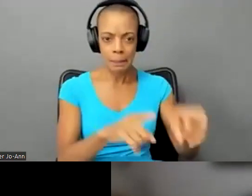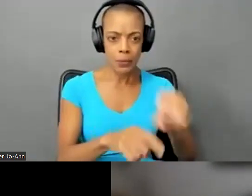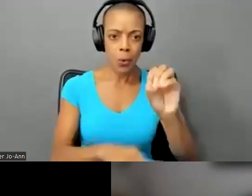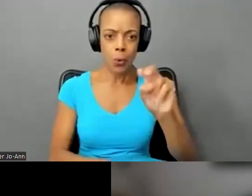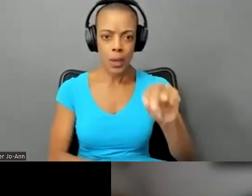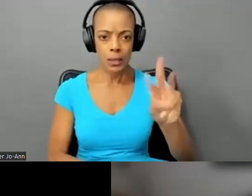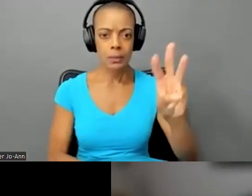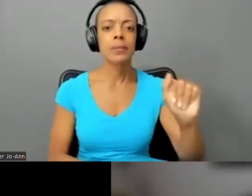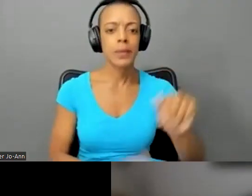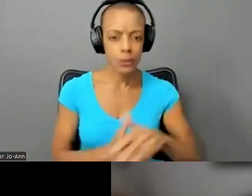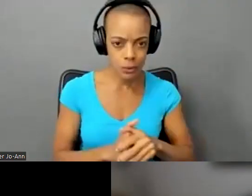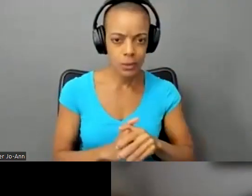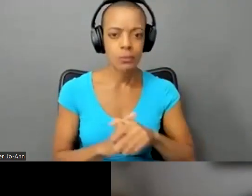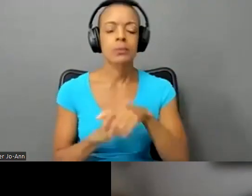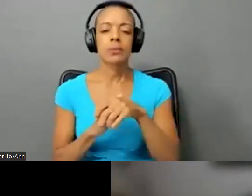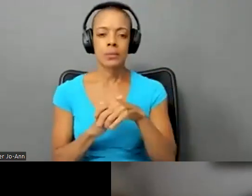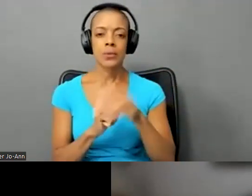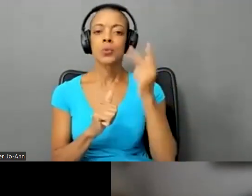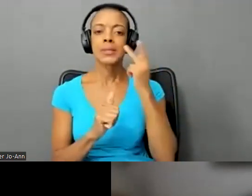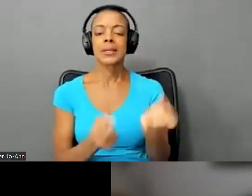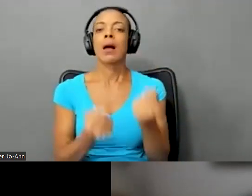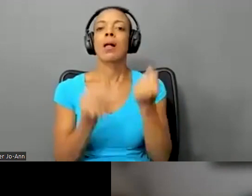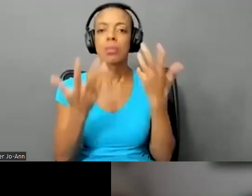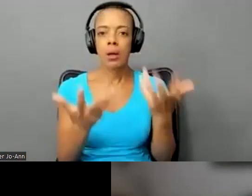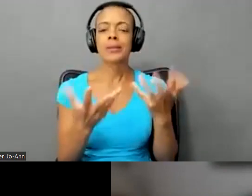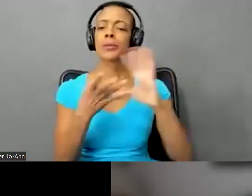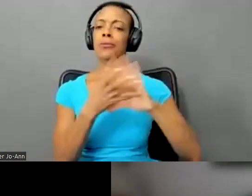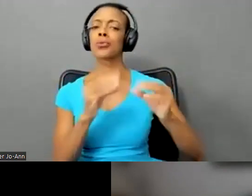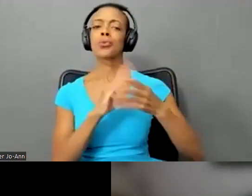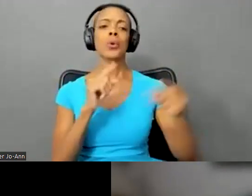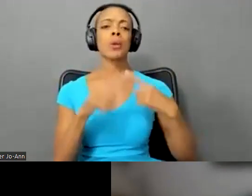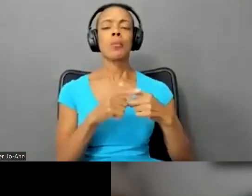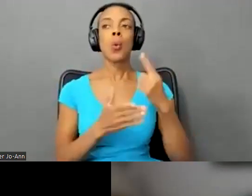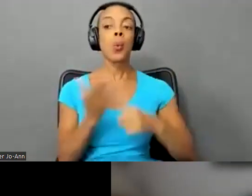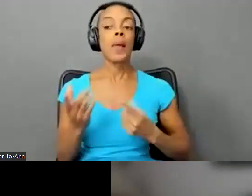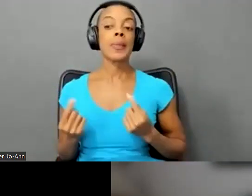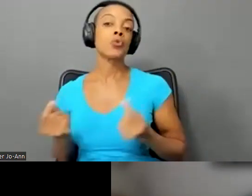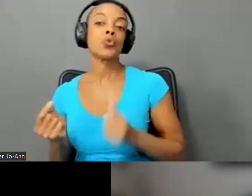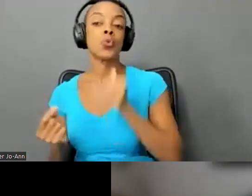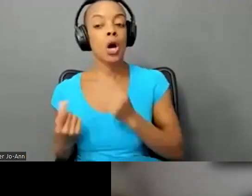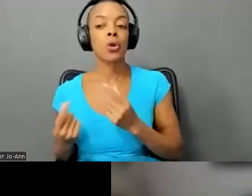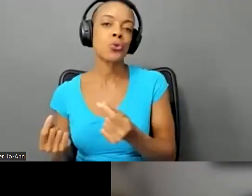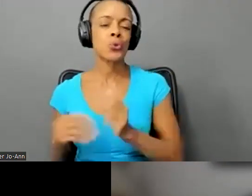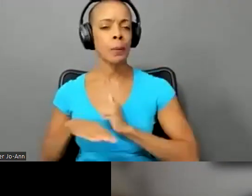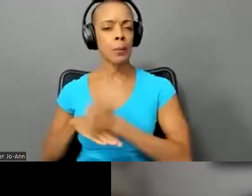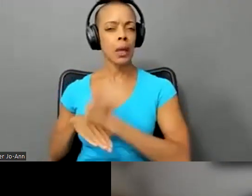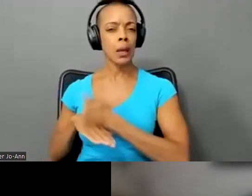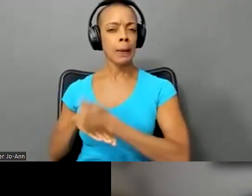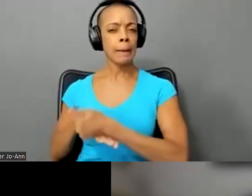We just kind of see, again, lots of narrative around what they did or didn't do. And I know we see that in other areas